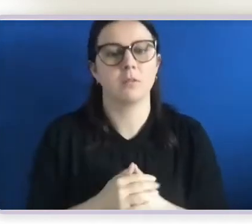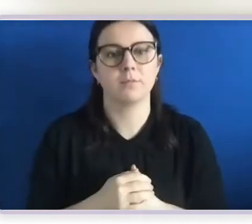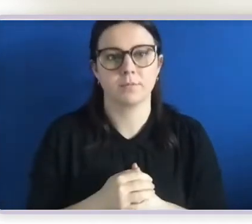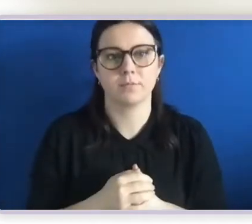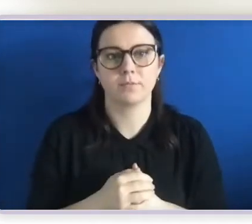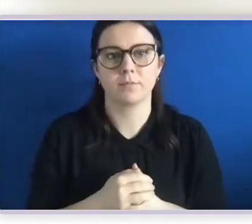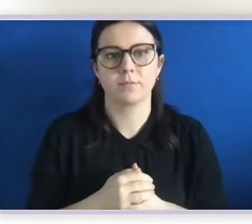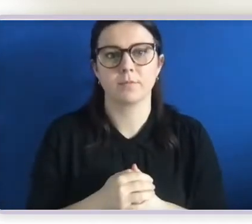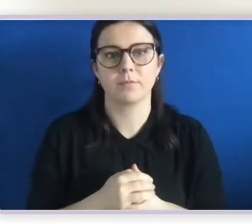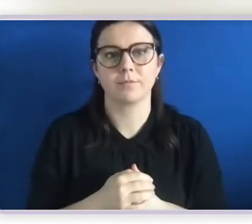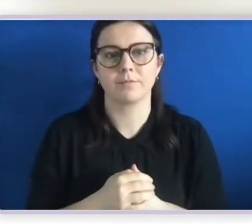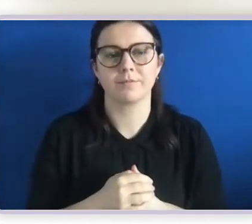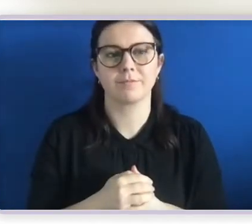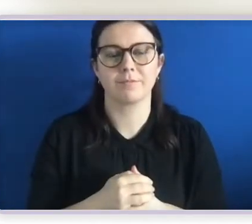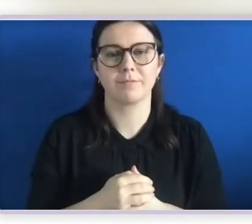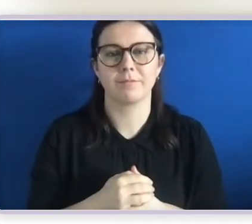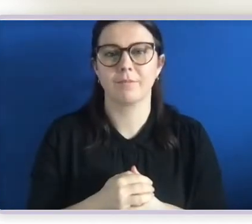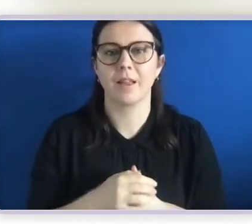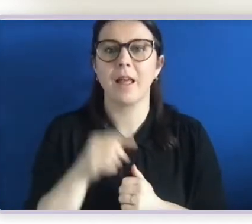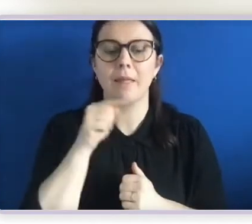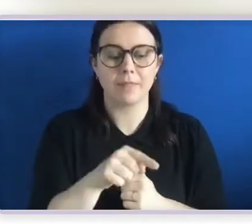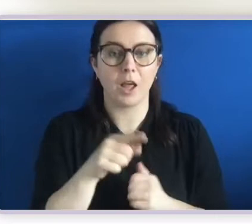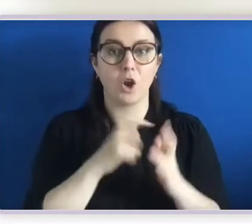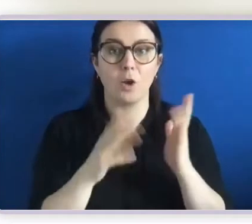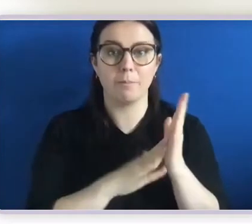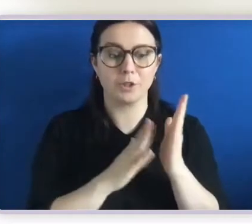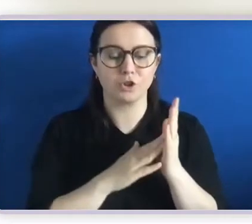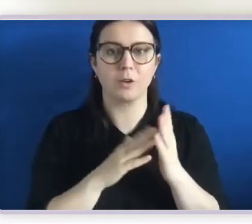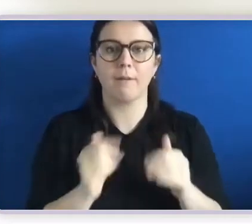this commission provides certainty for people